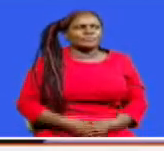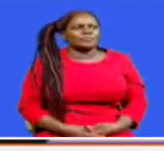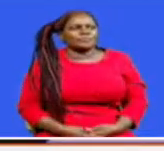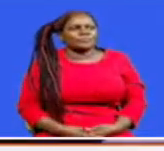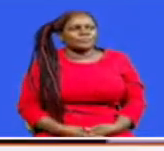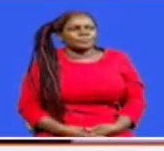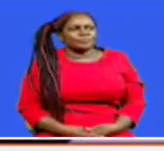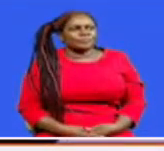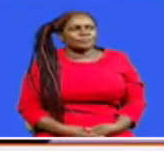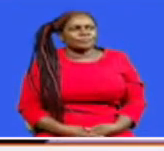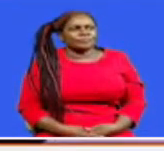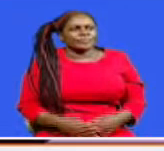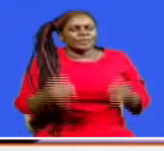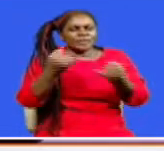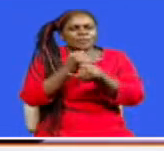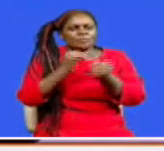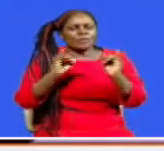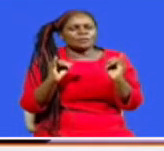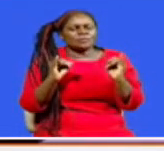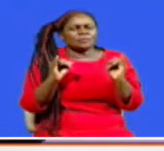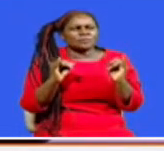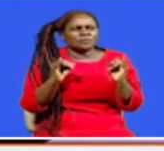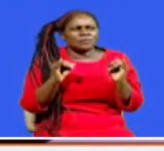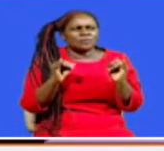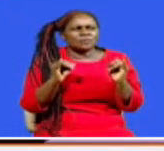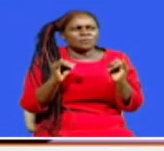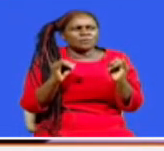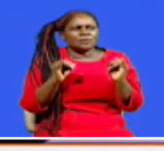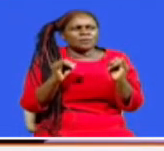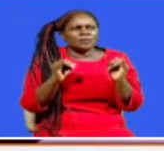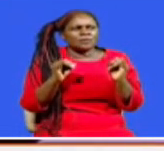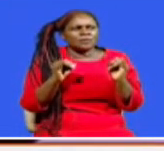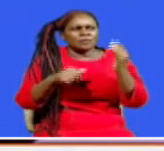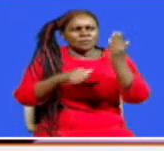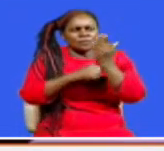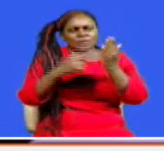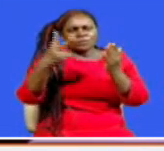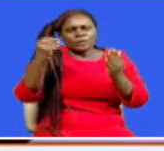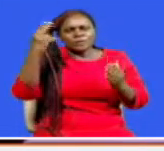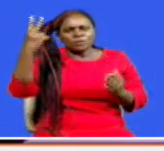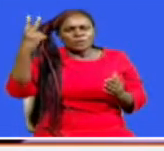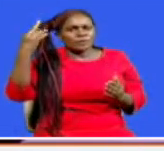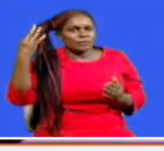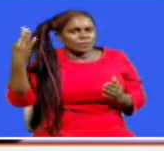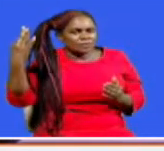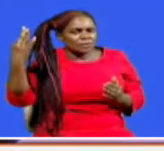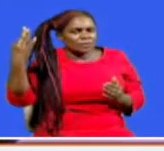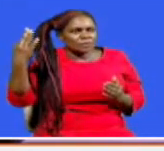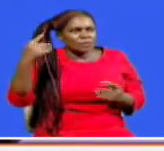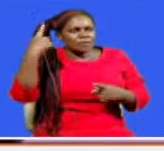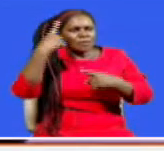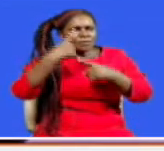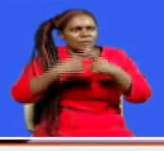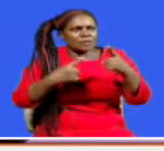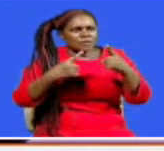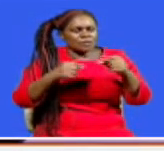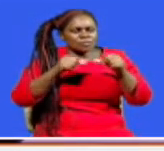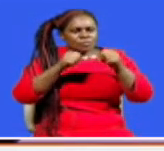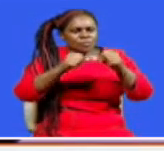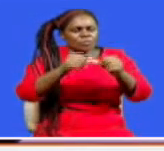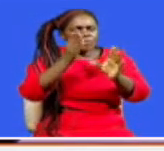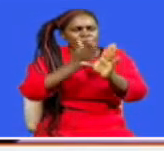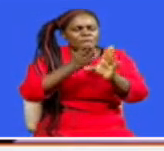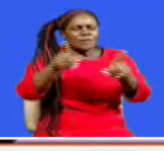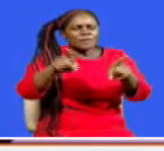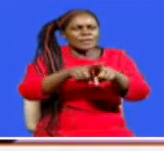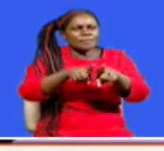His Highness Sheikh Mohammed bin Zayed Al Nahyan, named 2023. The year of sustainability, and that's